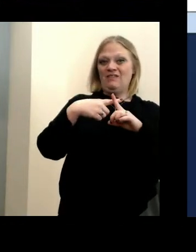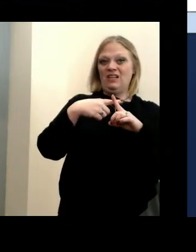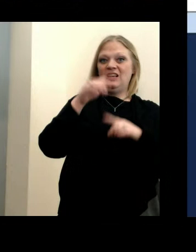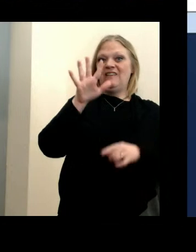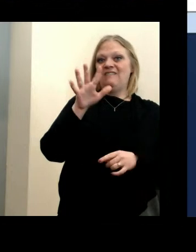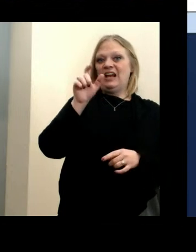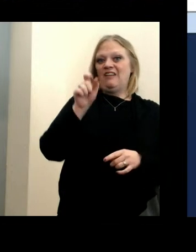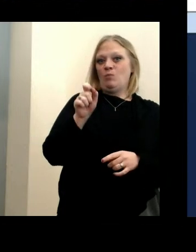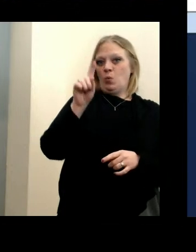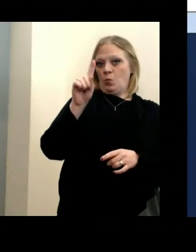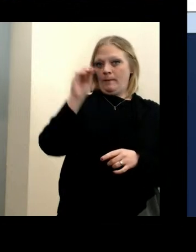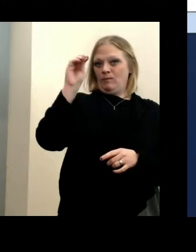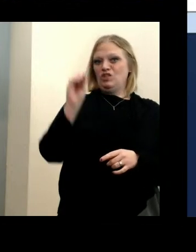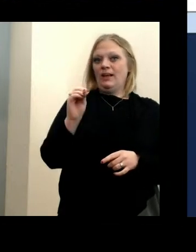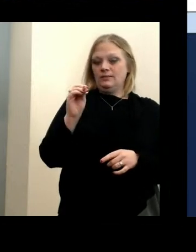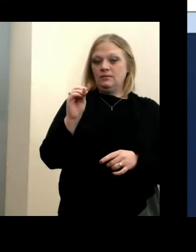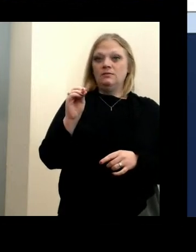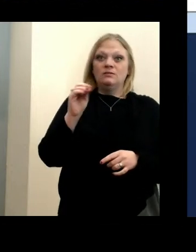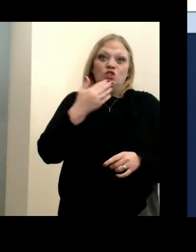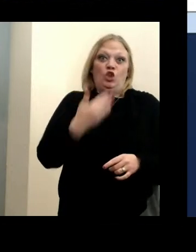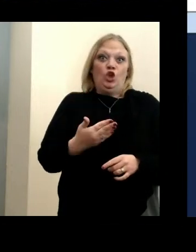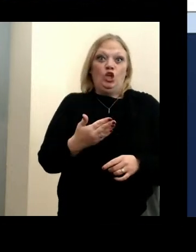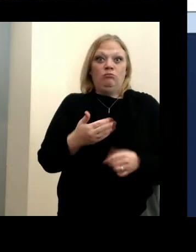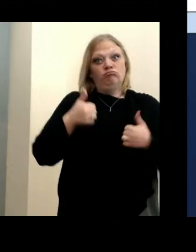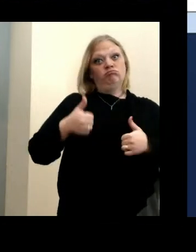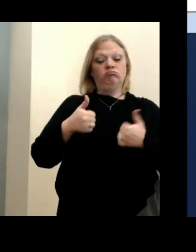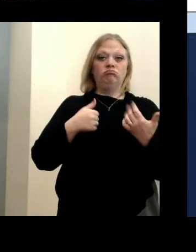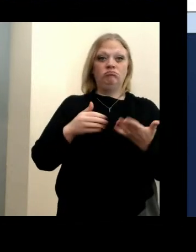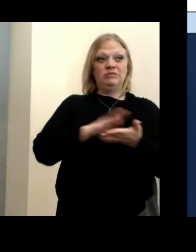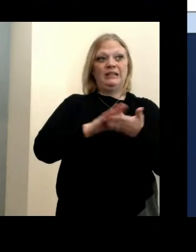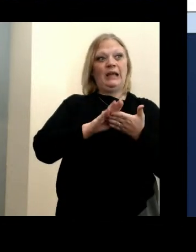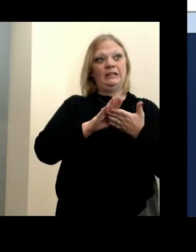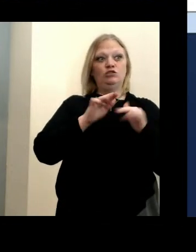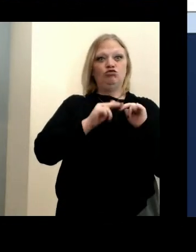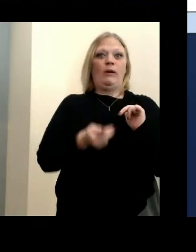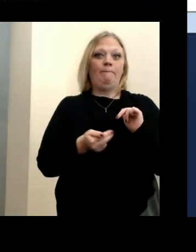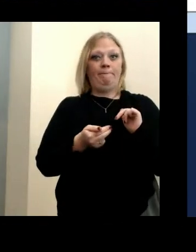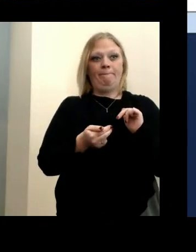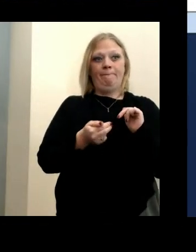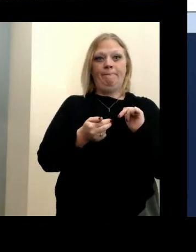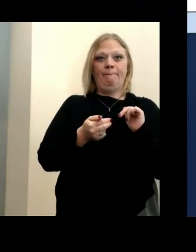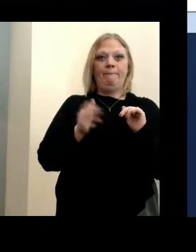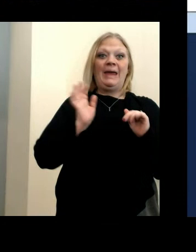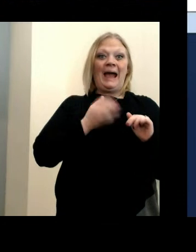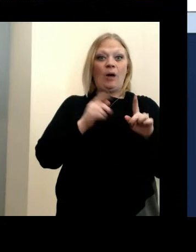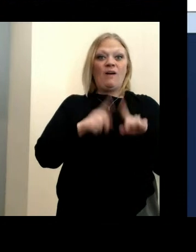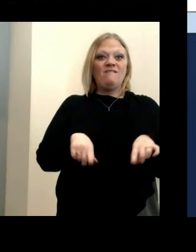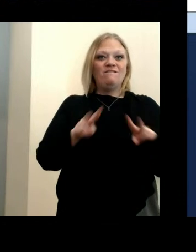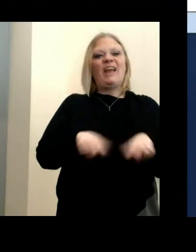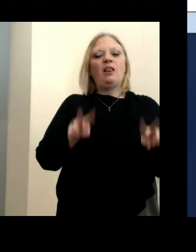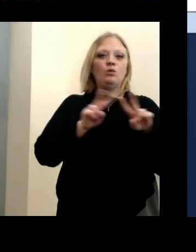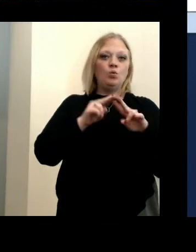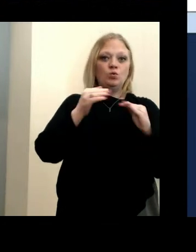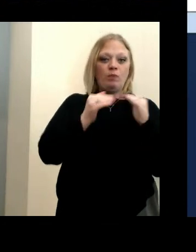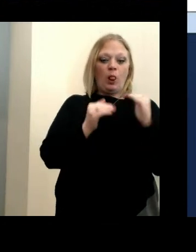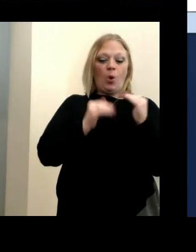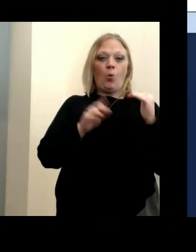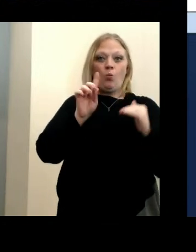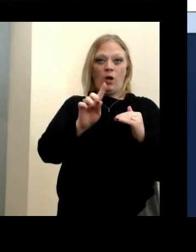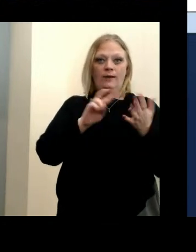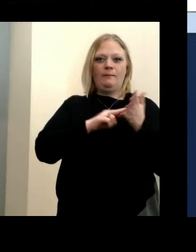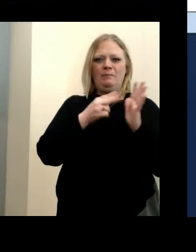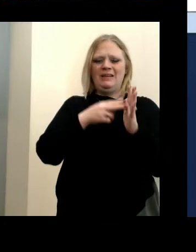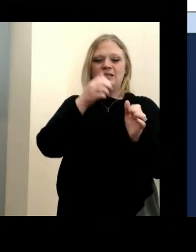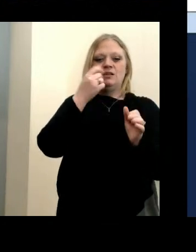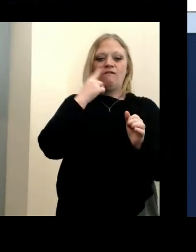5.1%, so that's good. We're seeing a nice little drop, and our R value is below 1, which means for every individual that